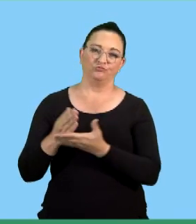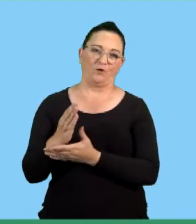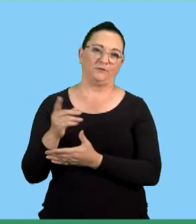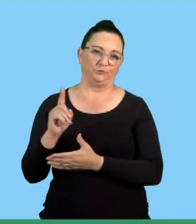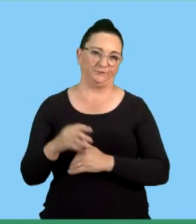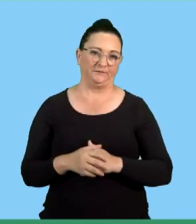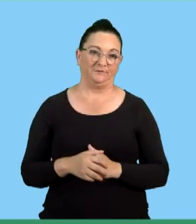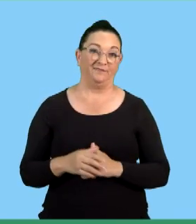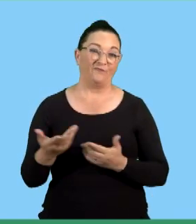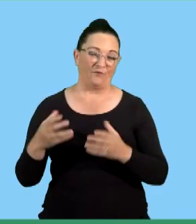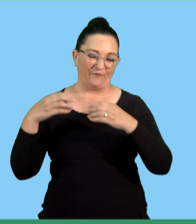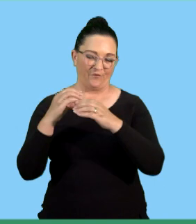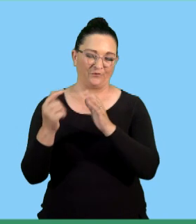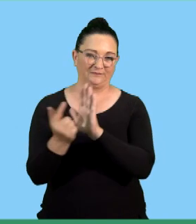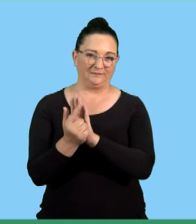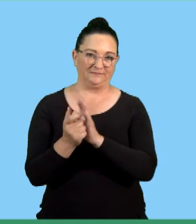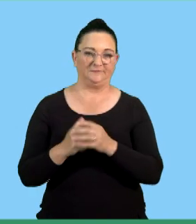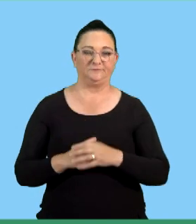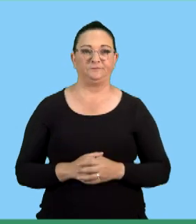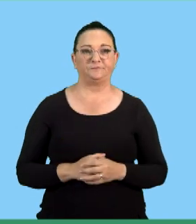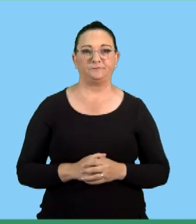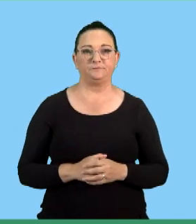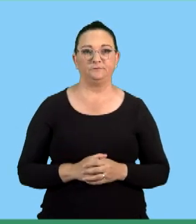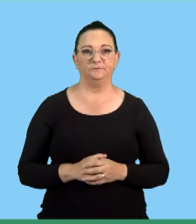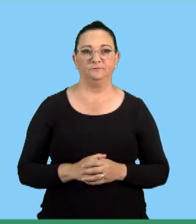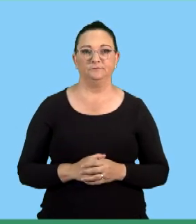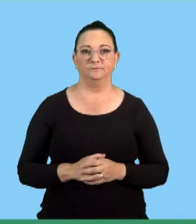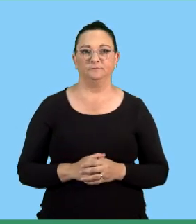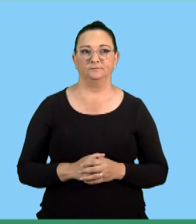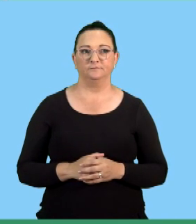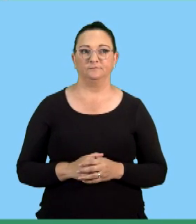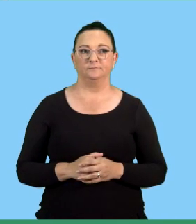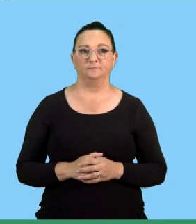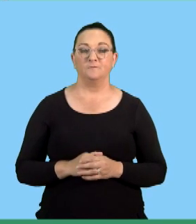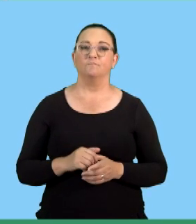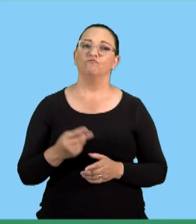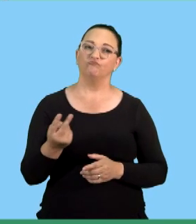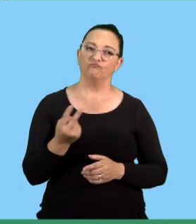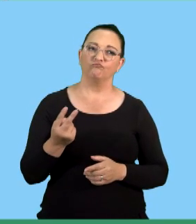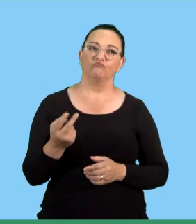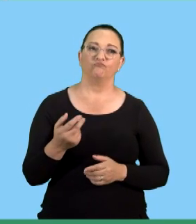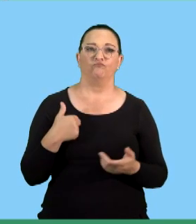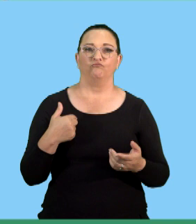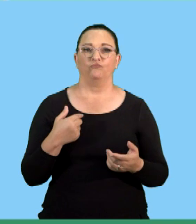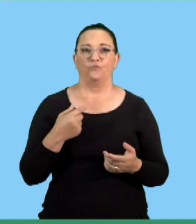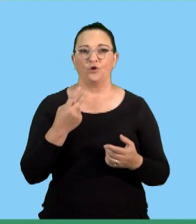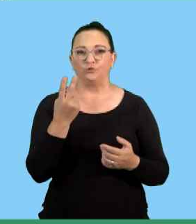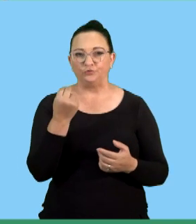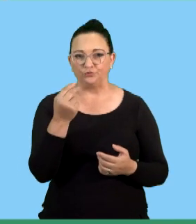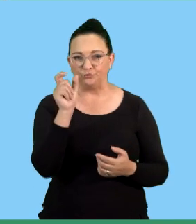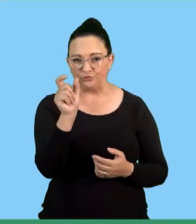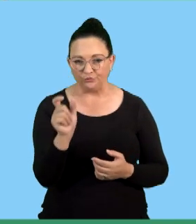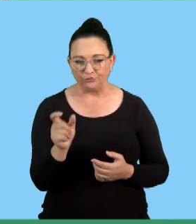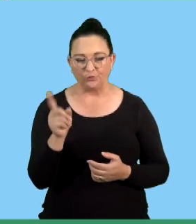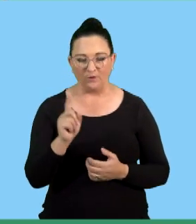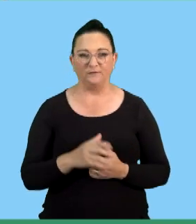employees' rights as per the legislation, among other things that we've touched on. Right. And then we also found new